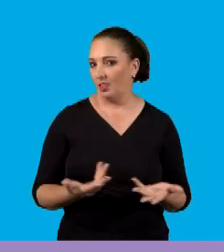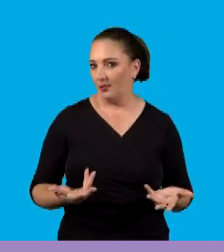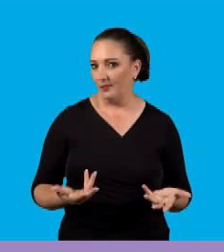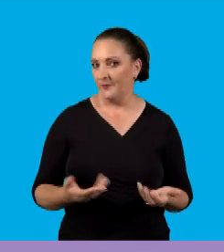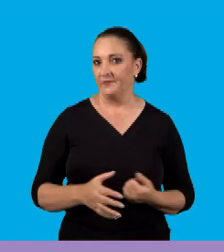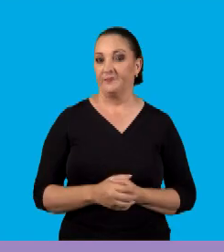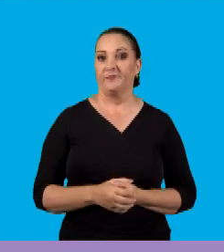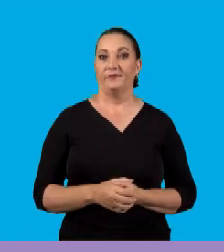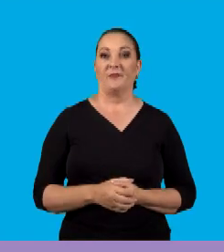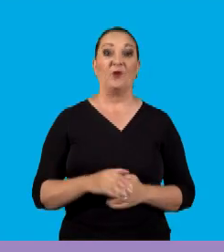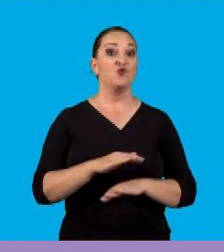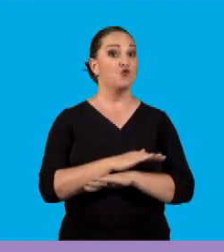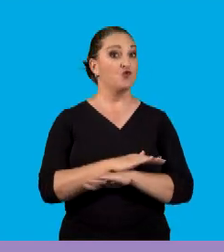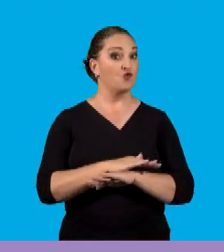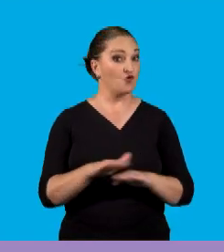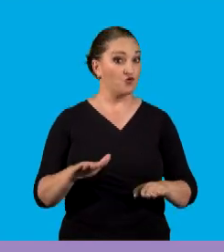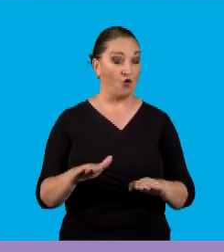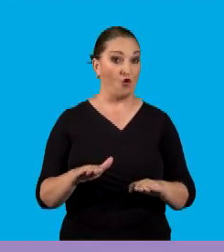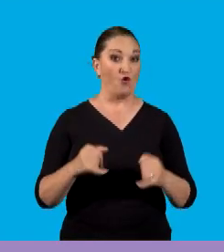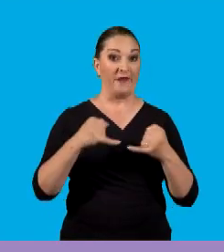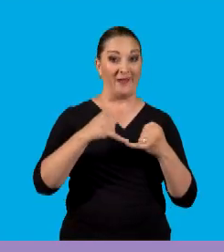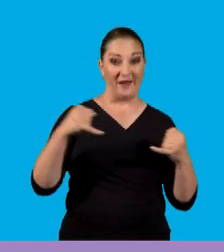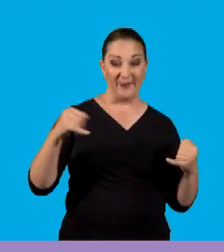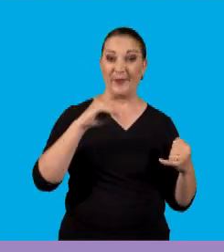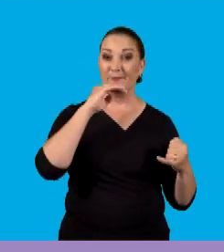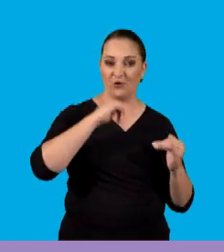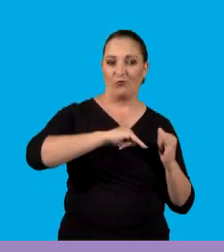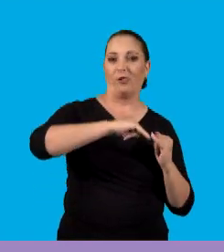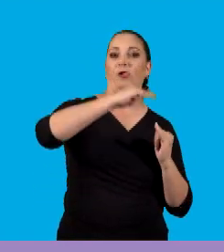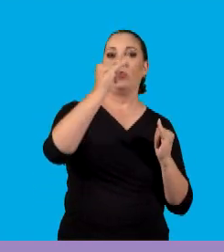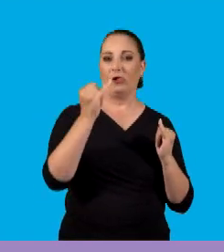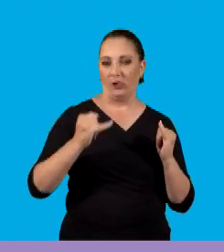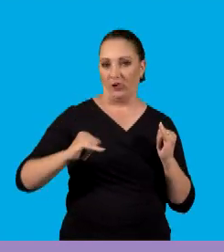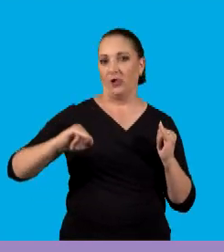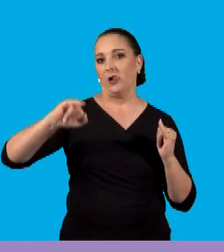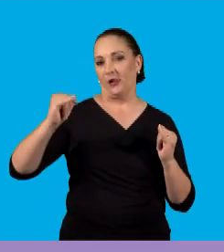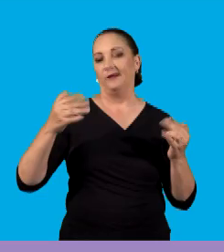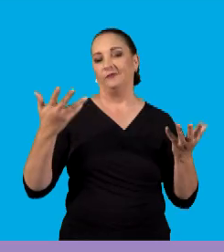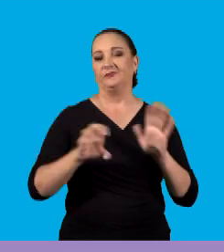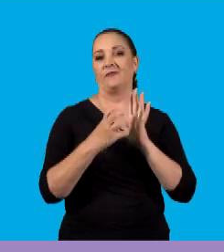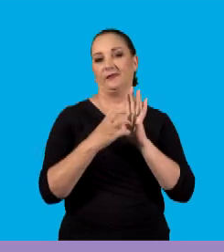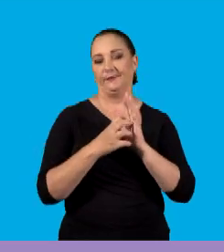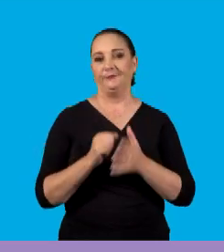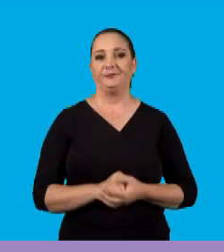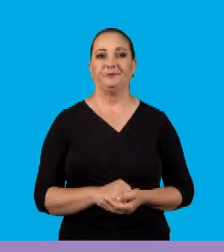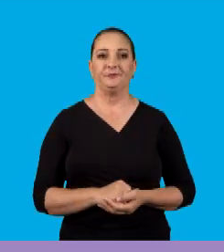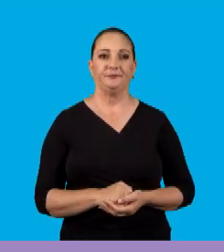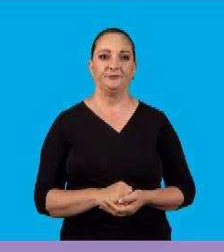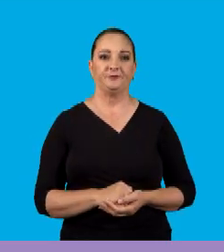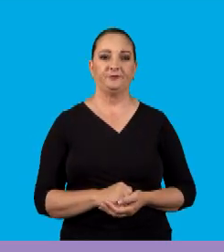graph. So non-linear would mean that it is not straight, which means it is a curve. Let's look at